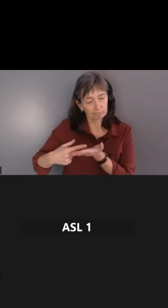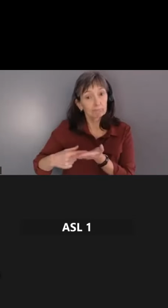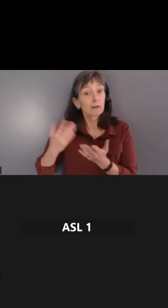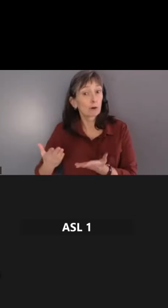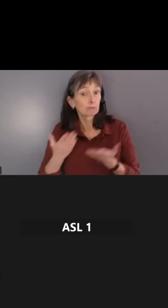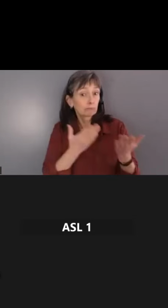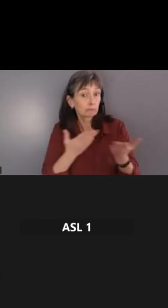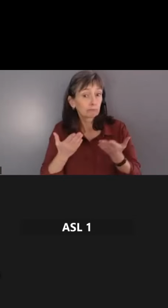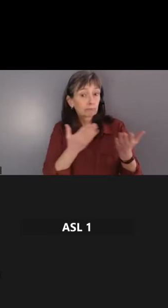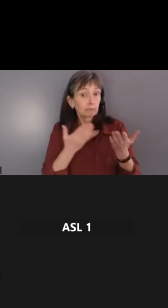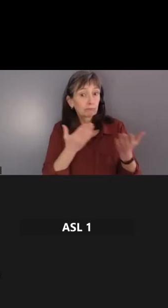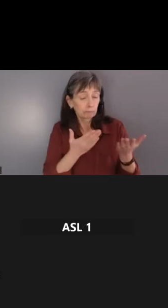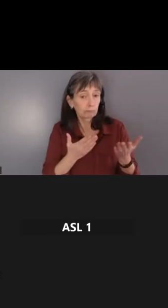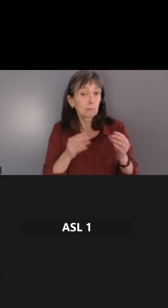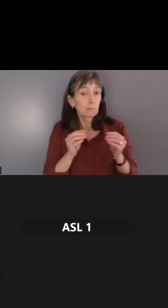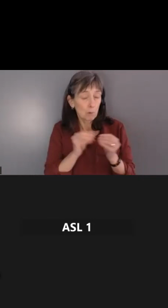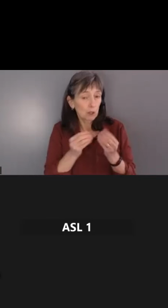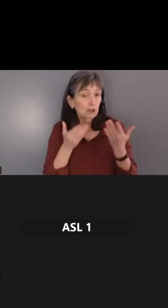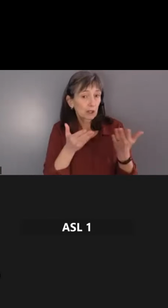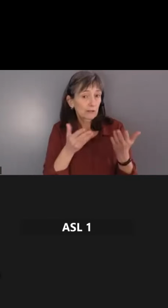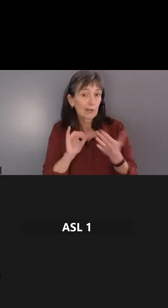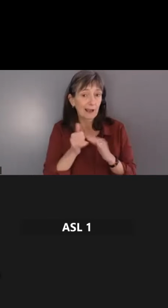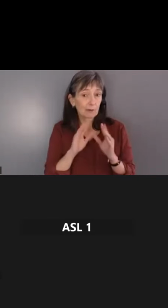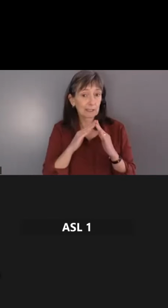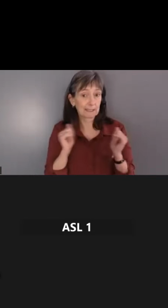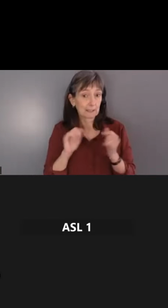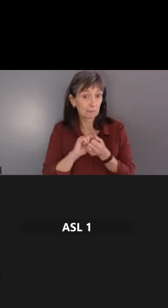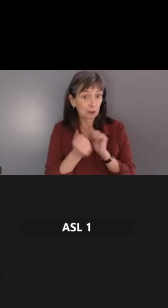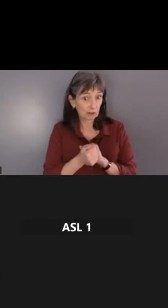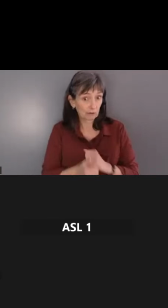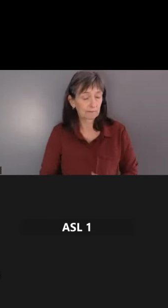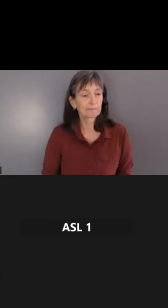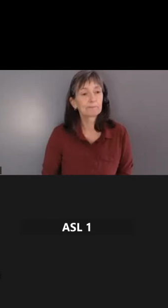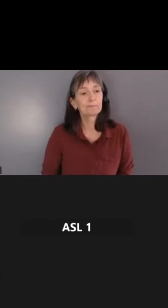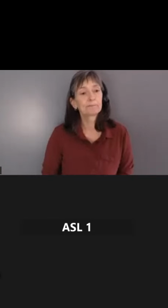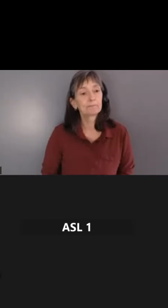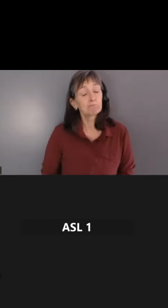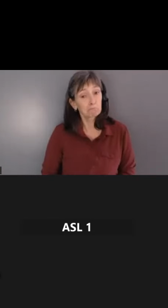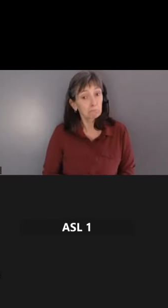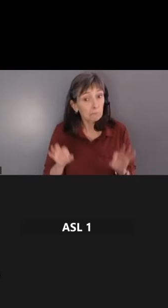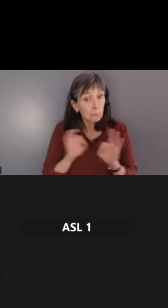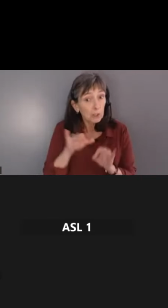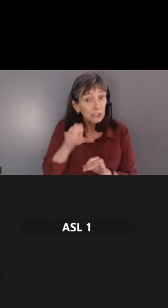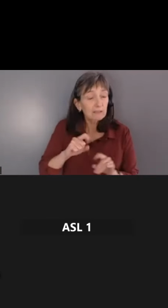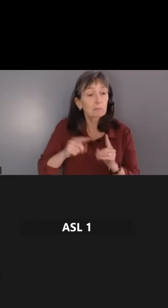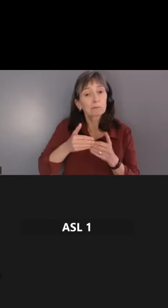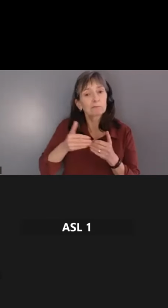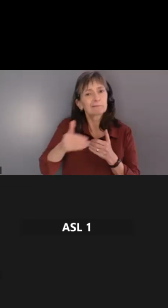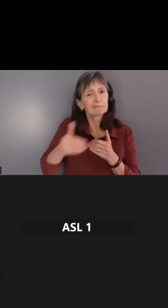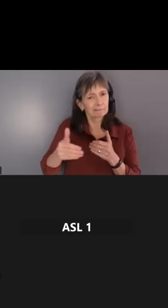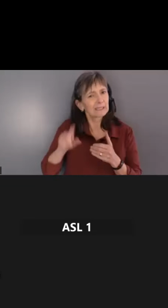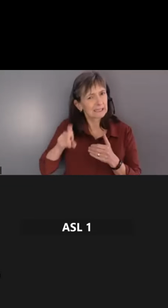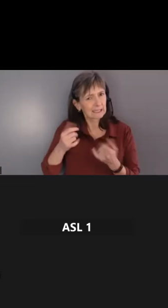aging at home benefit. But while these are important first steps, more concrete action is needed in the coming years to start